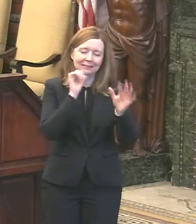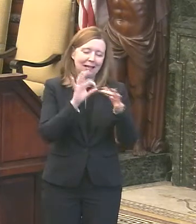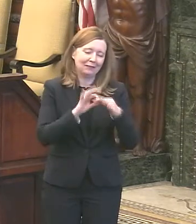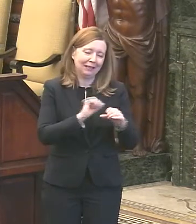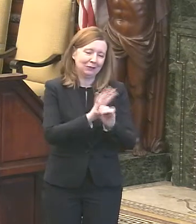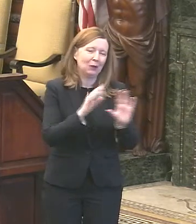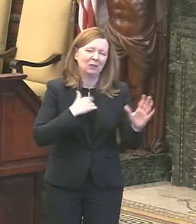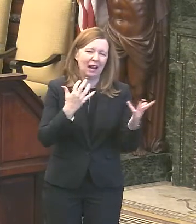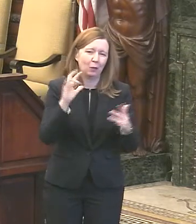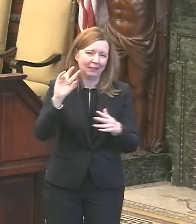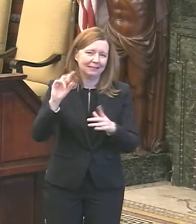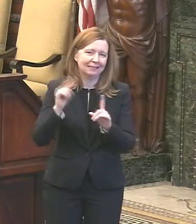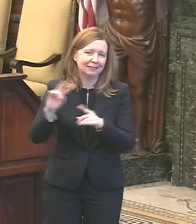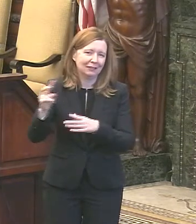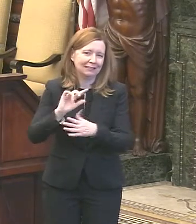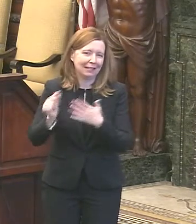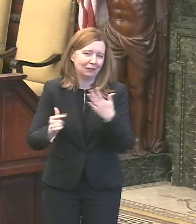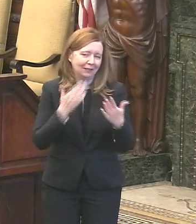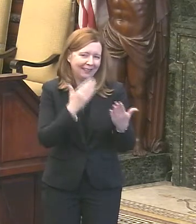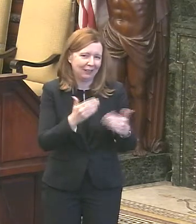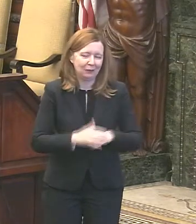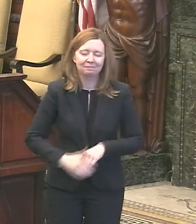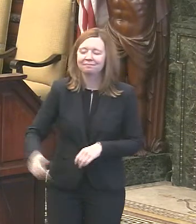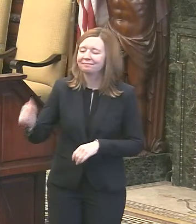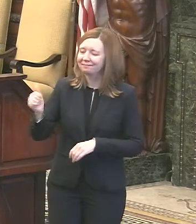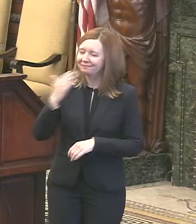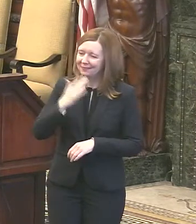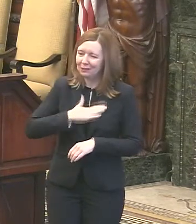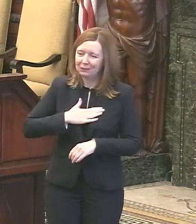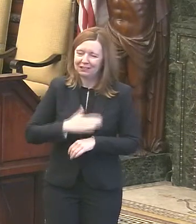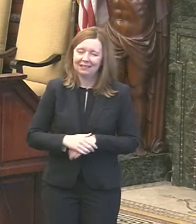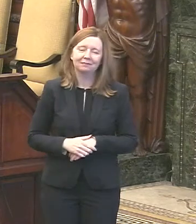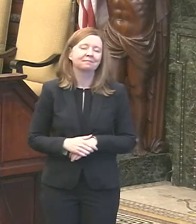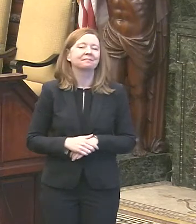to COVID. So I'll wait until the second round. Thanks. Thank you, Rosemary. Appreciate it.